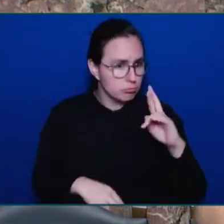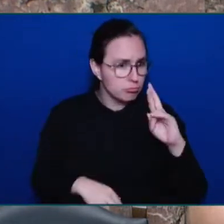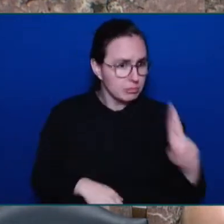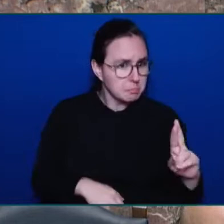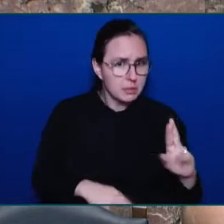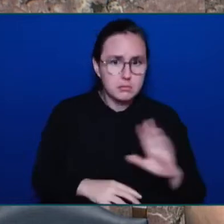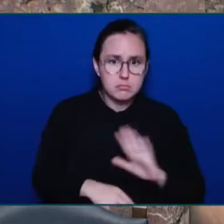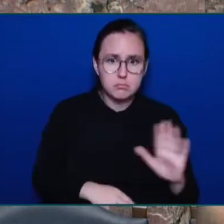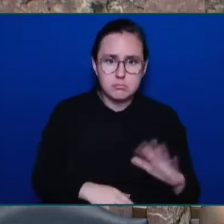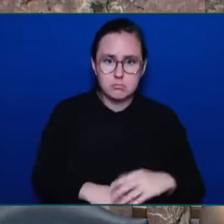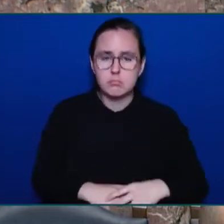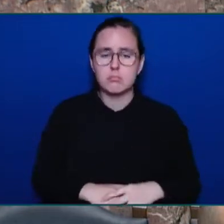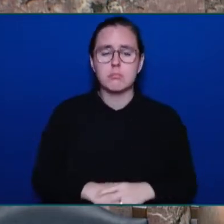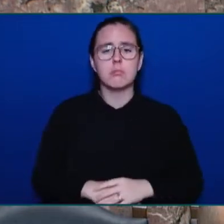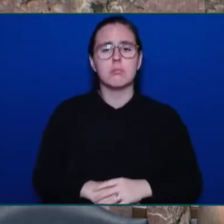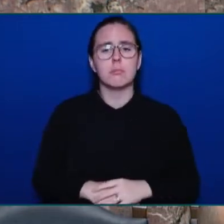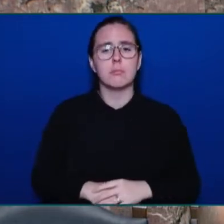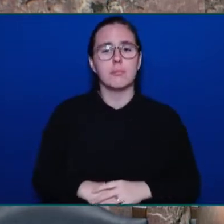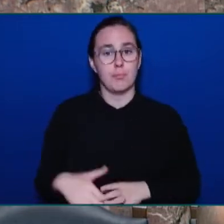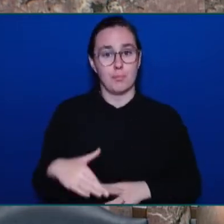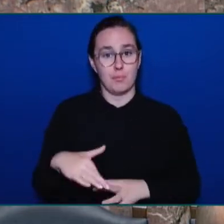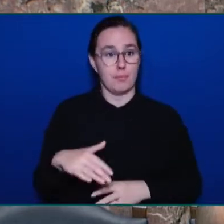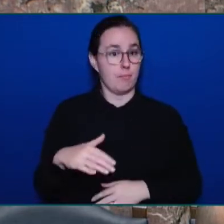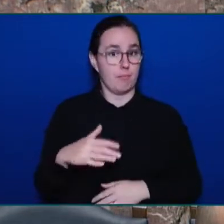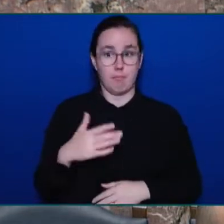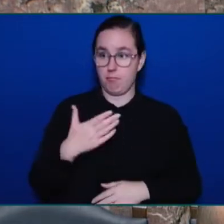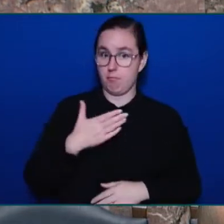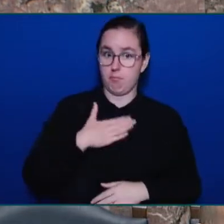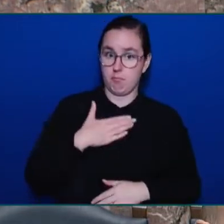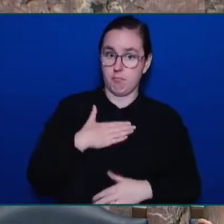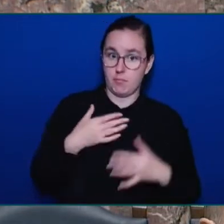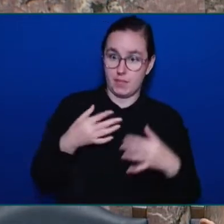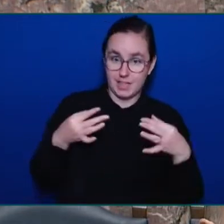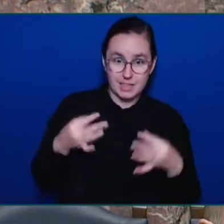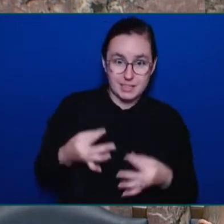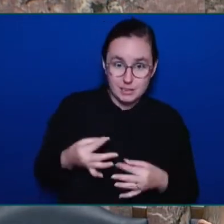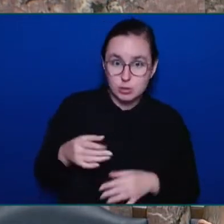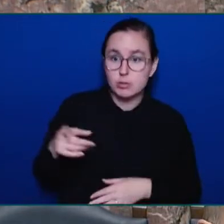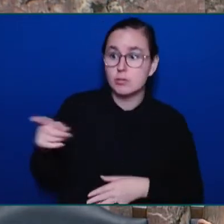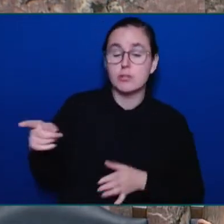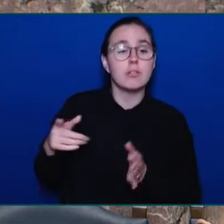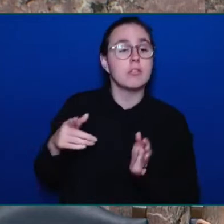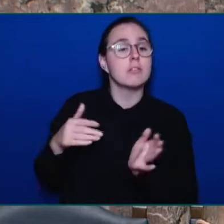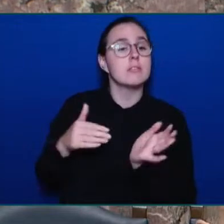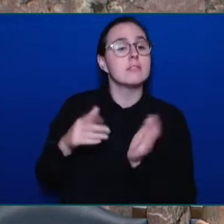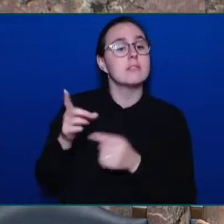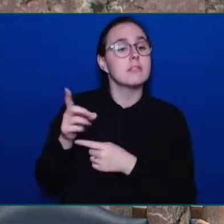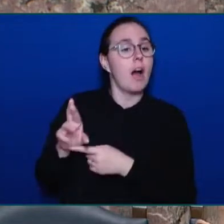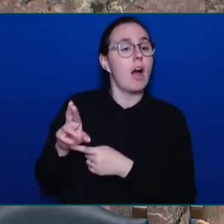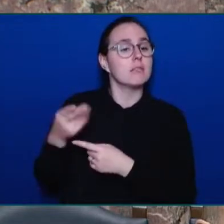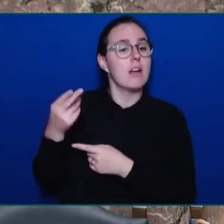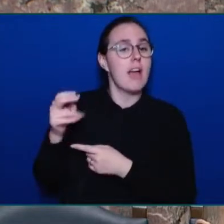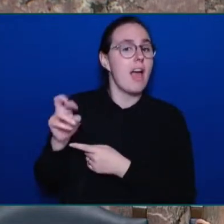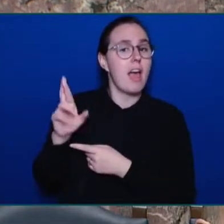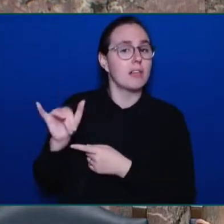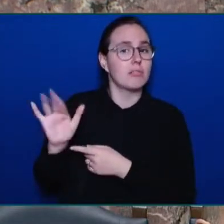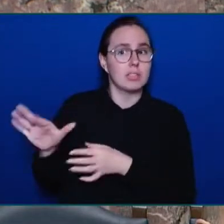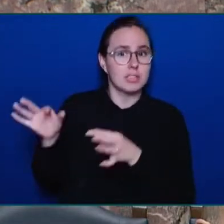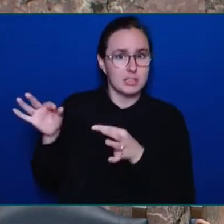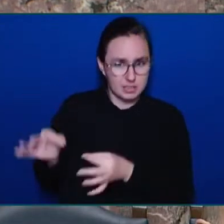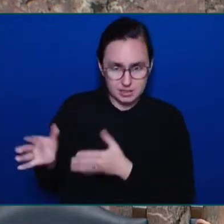one that we're making in British Columbia, is to give priority to people who come to our acute care hospital dealing with